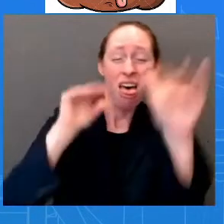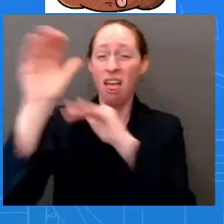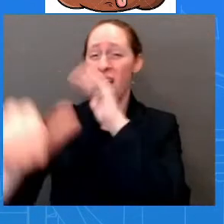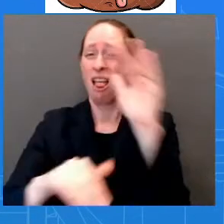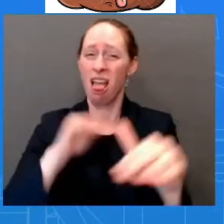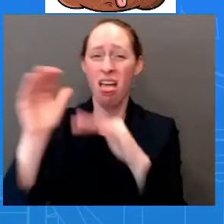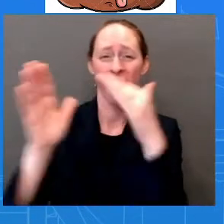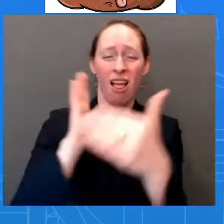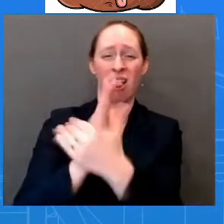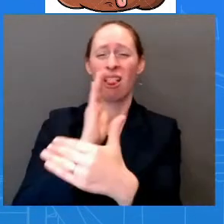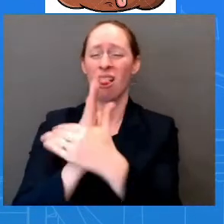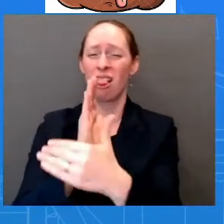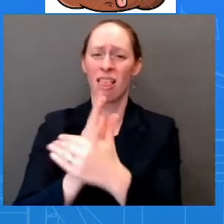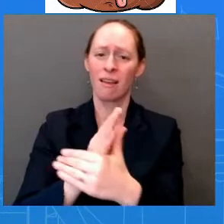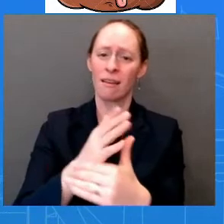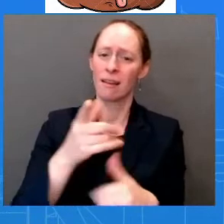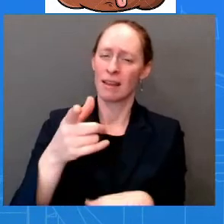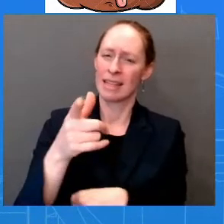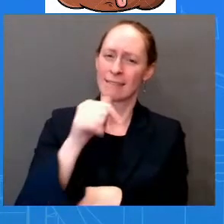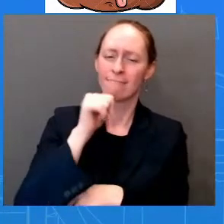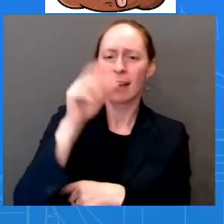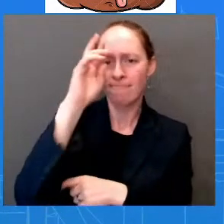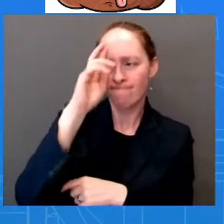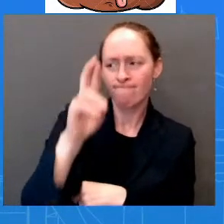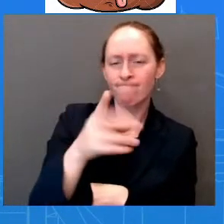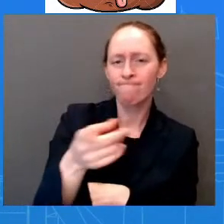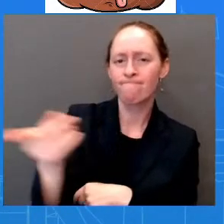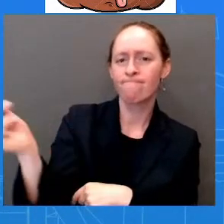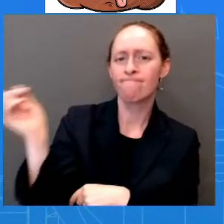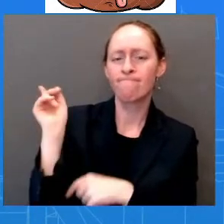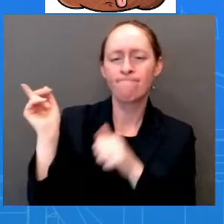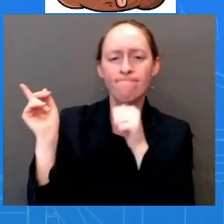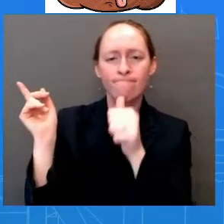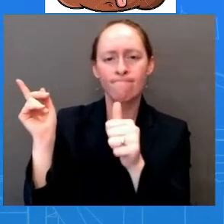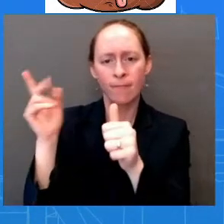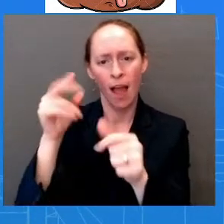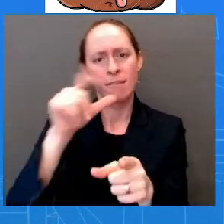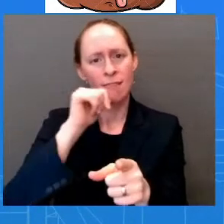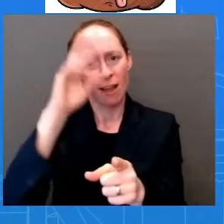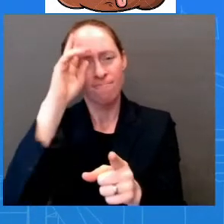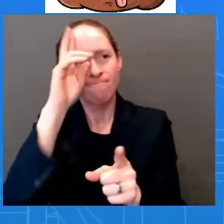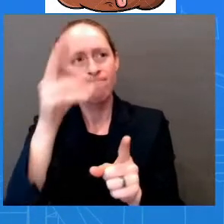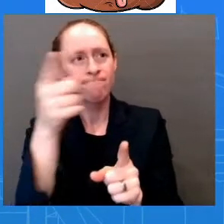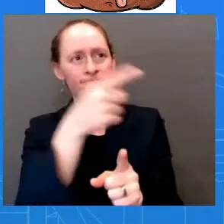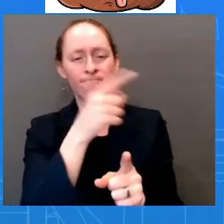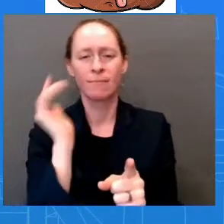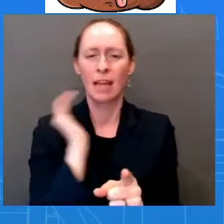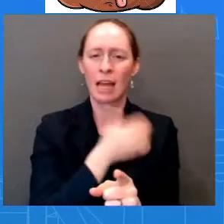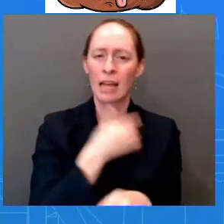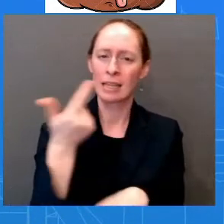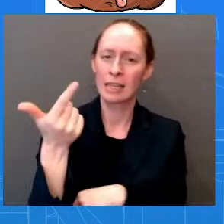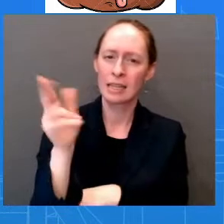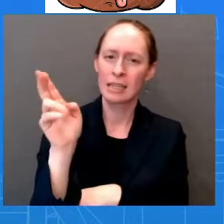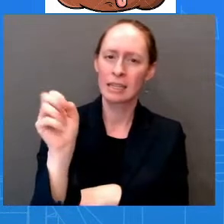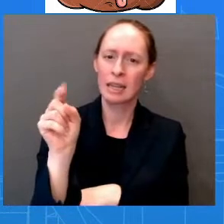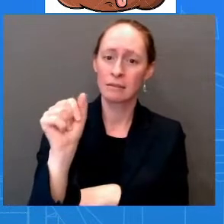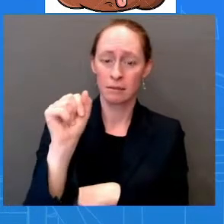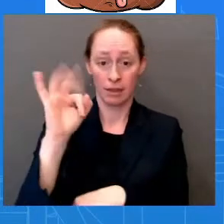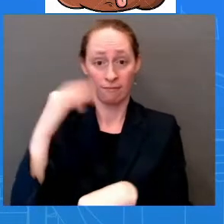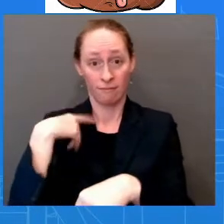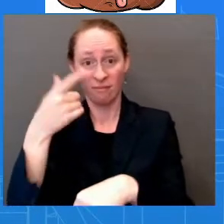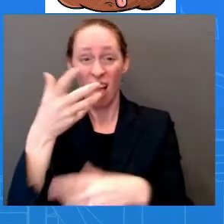colleagues and you're being disrespectful to our guests. I will not call on you if you yell. And also you're taking time off the